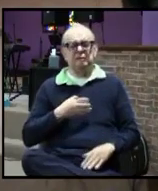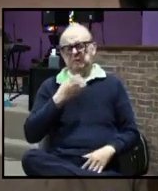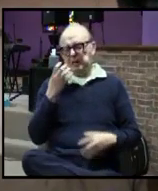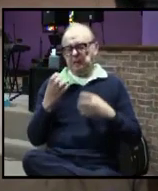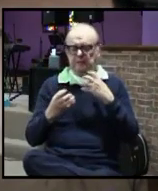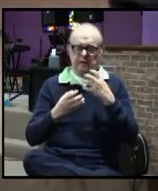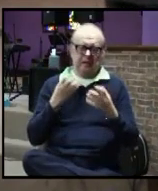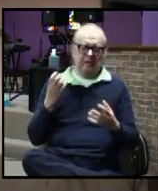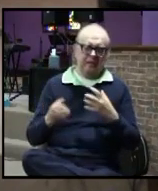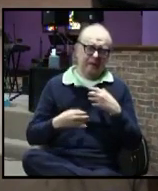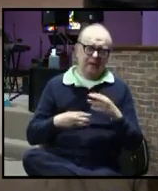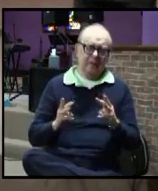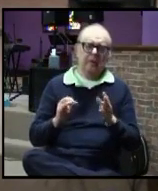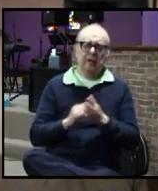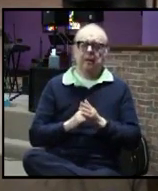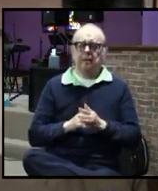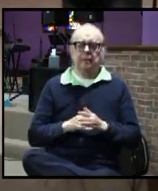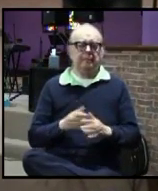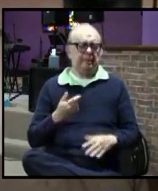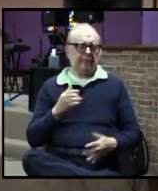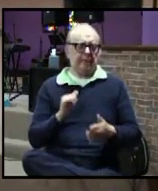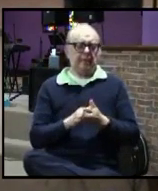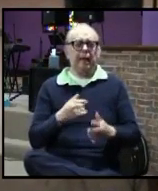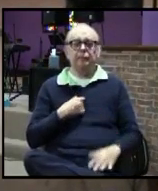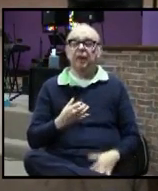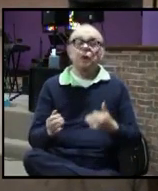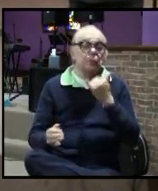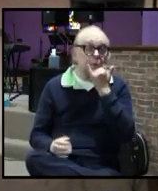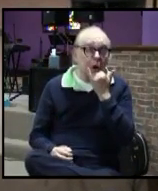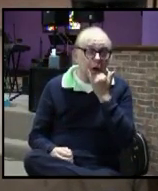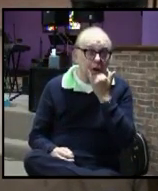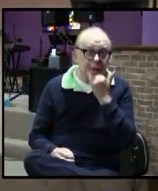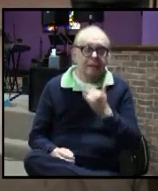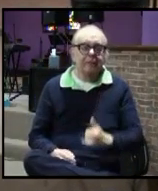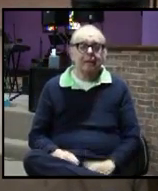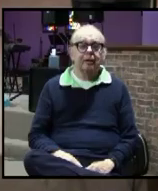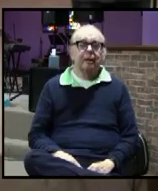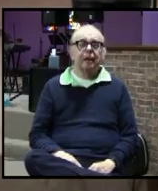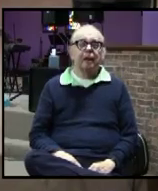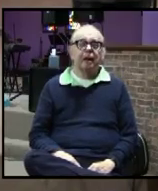angry. That's just the way that it is. That's just who I am. Wrong.